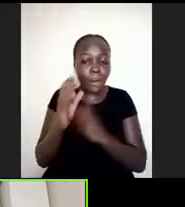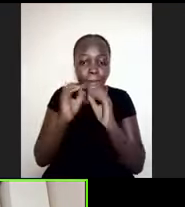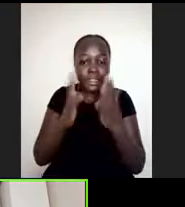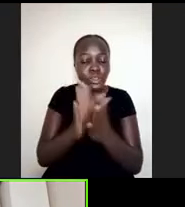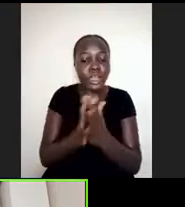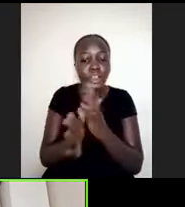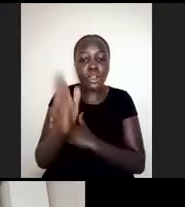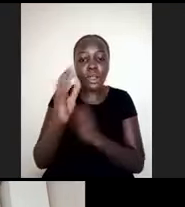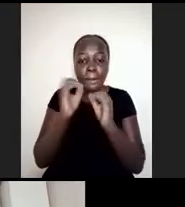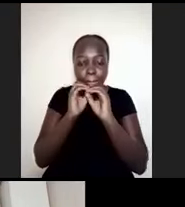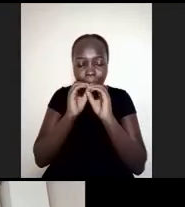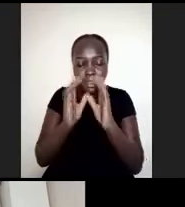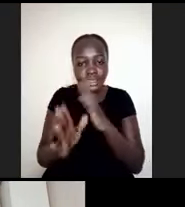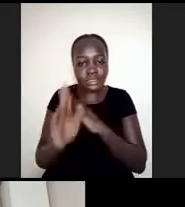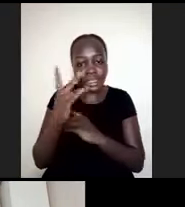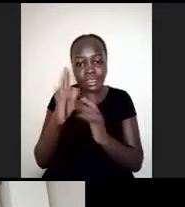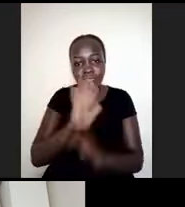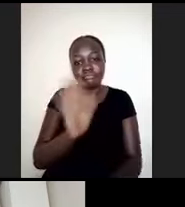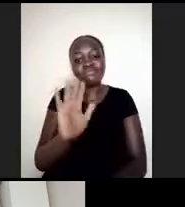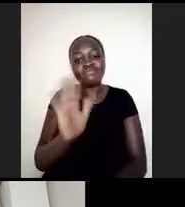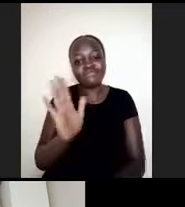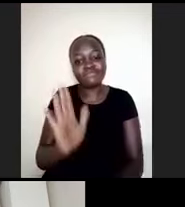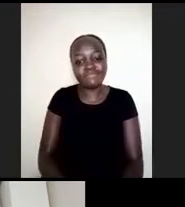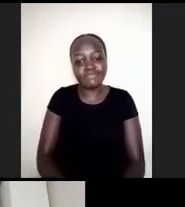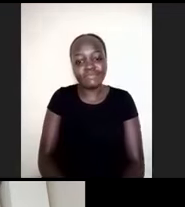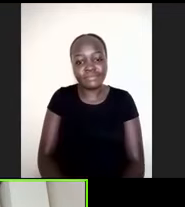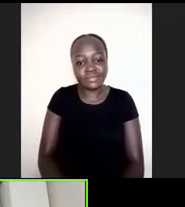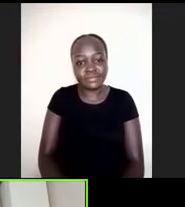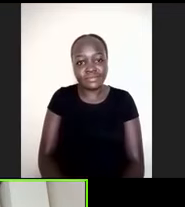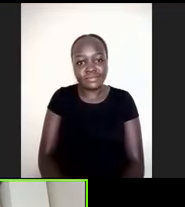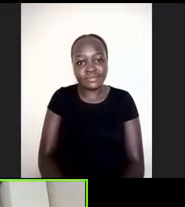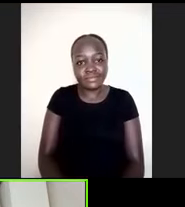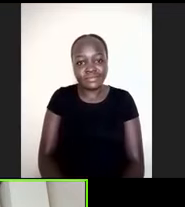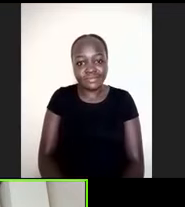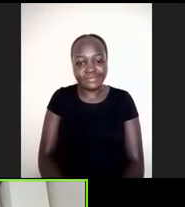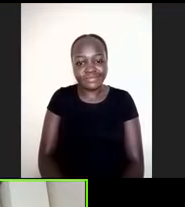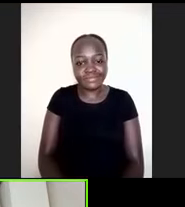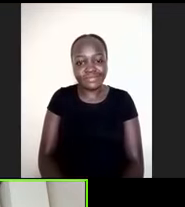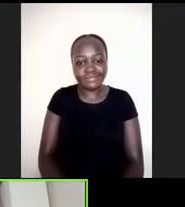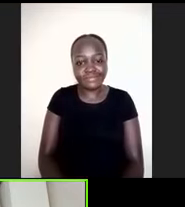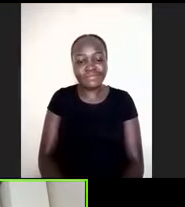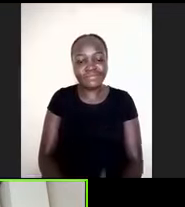Bye-bye. Bye-bye. Thank you. Thank you, Fiona.